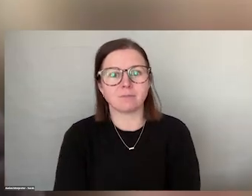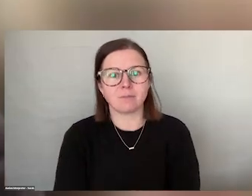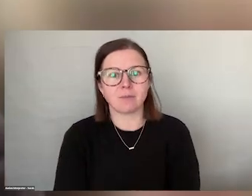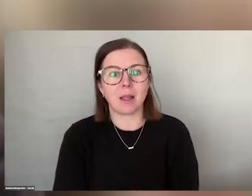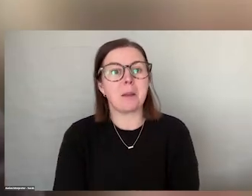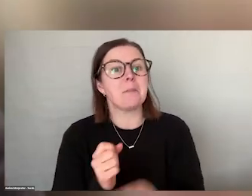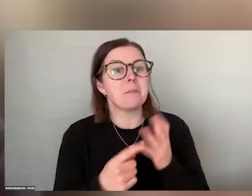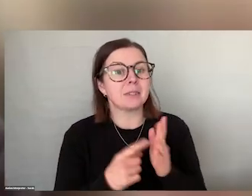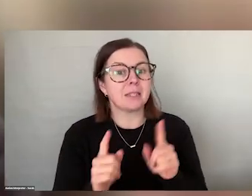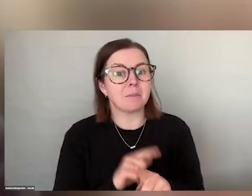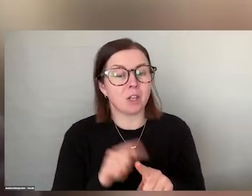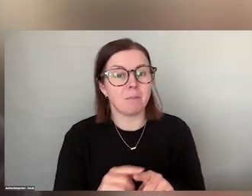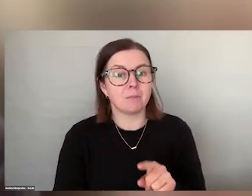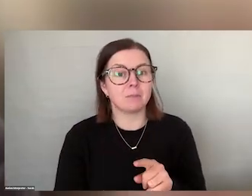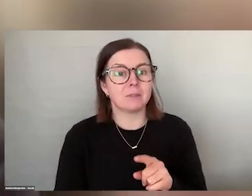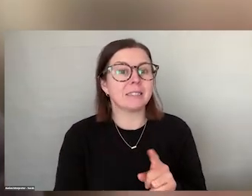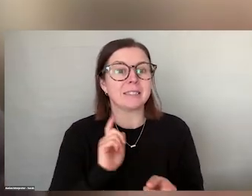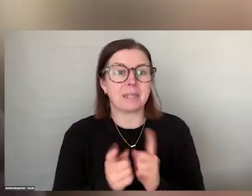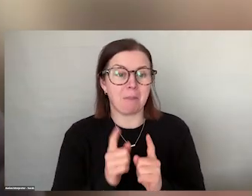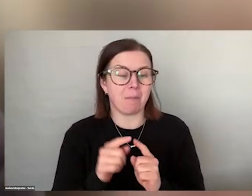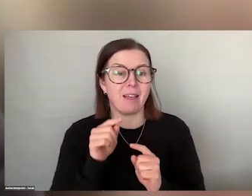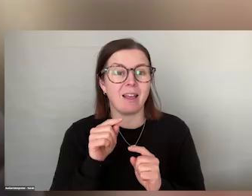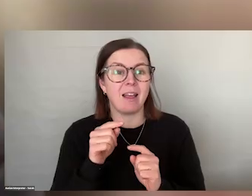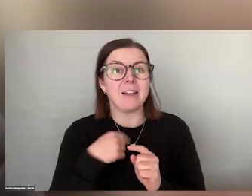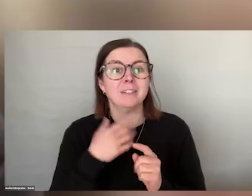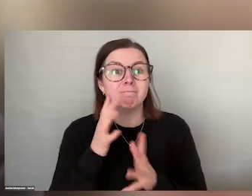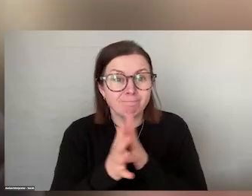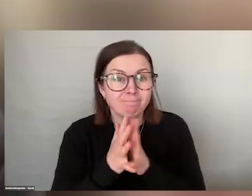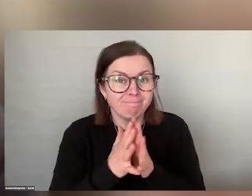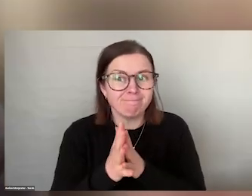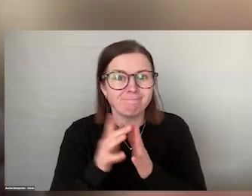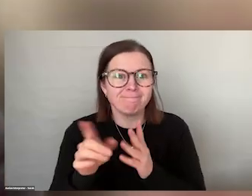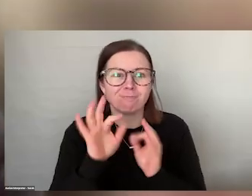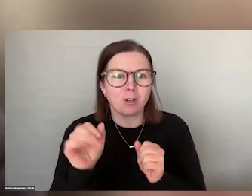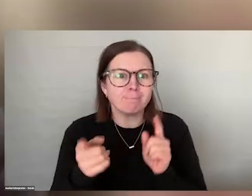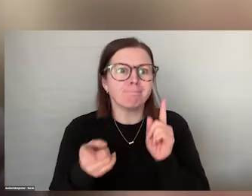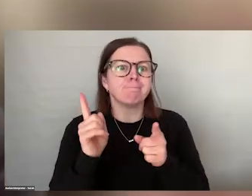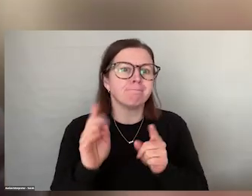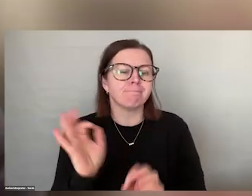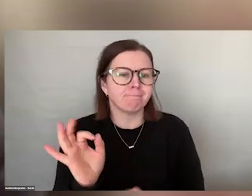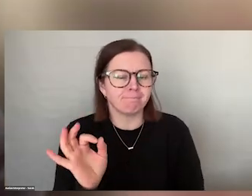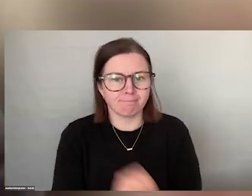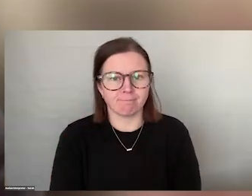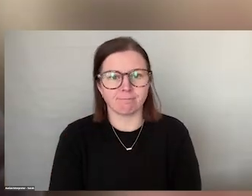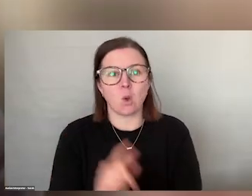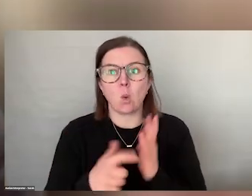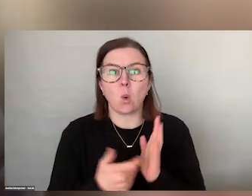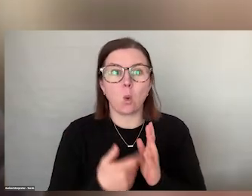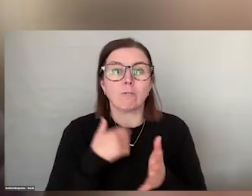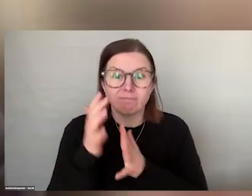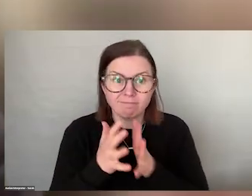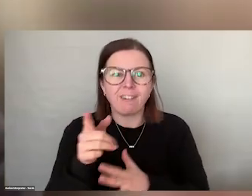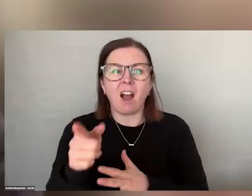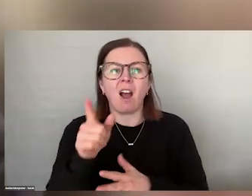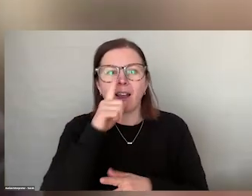That said, some of it doesn't get through, right? Or some people are not always the financial decision maker,